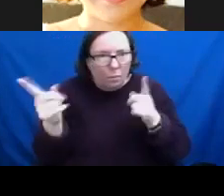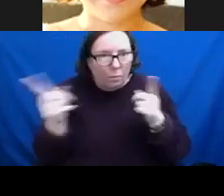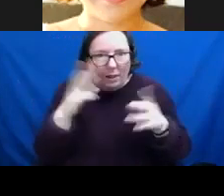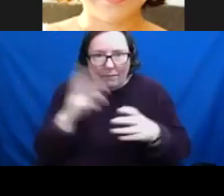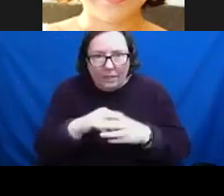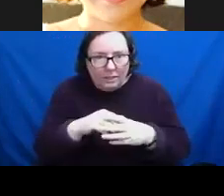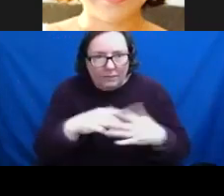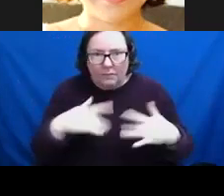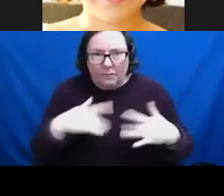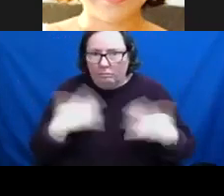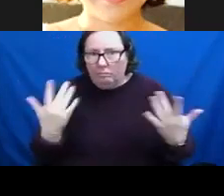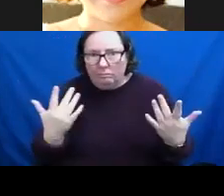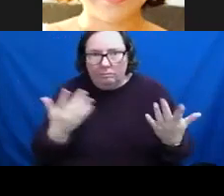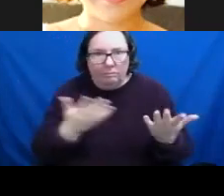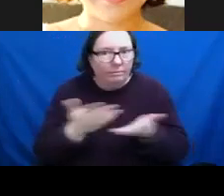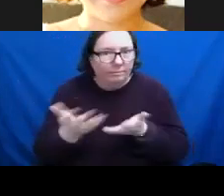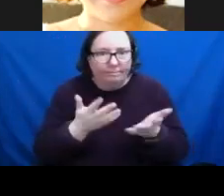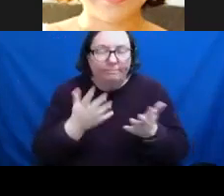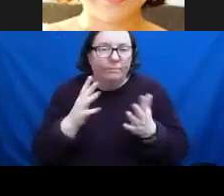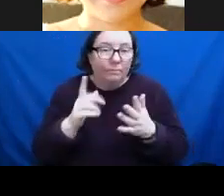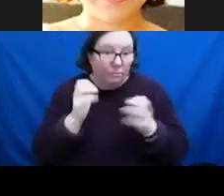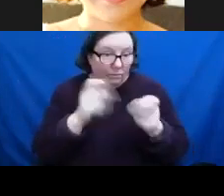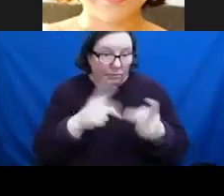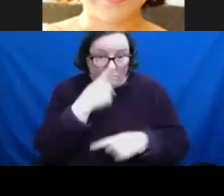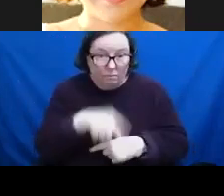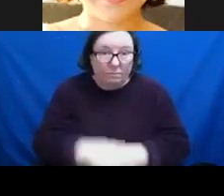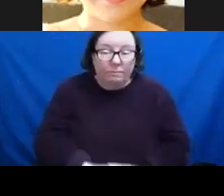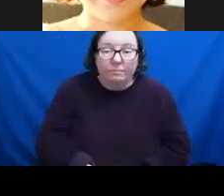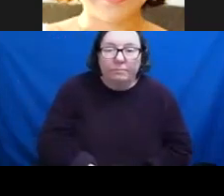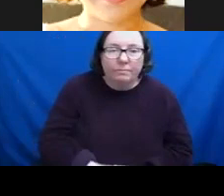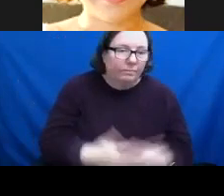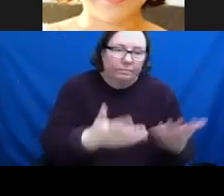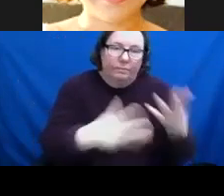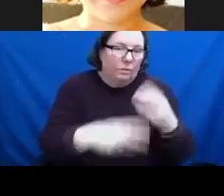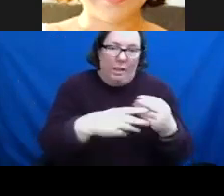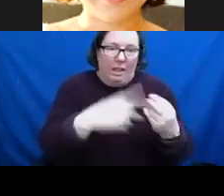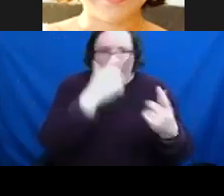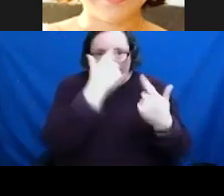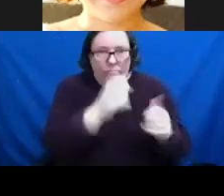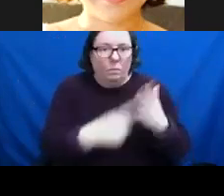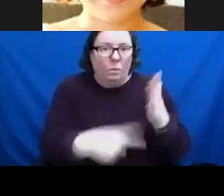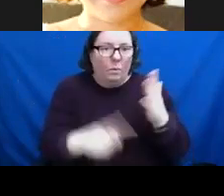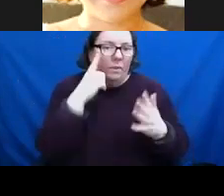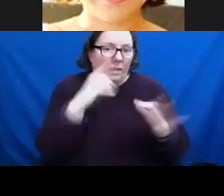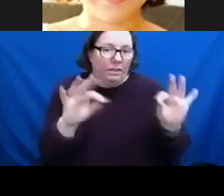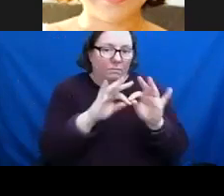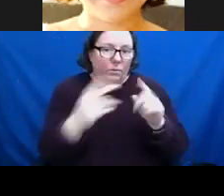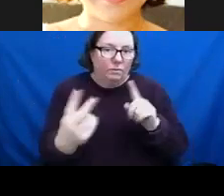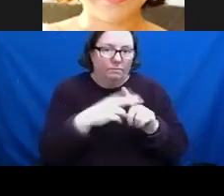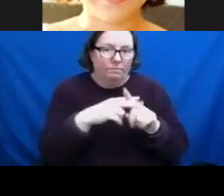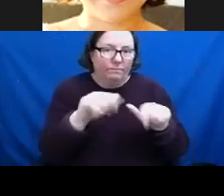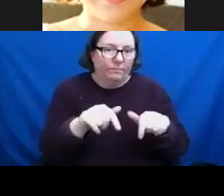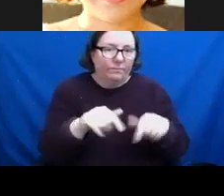are, and we'll stop it at that. Whatever else you think is critical.